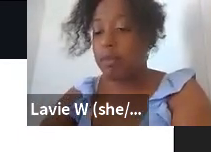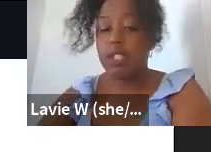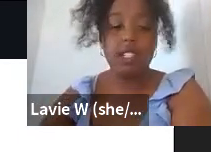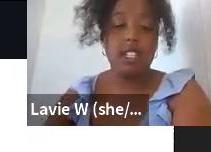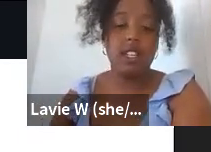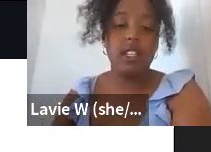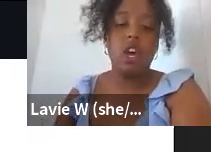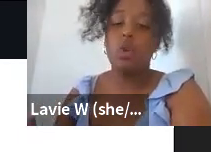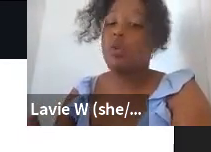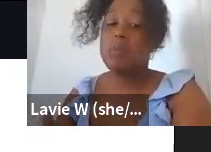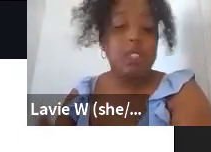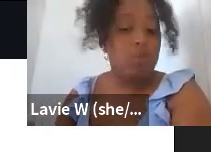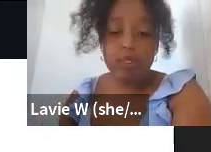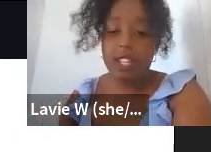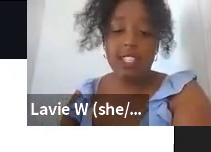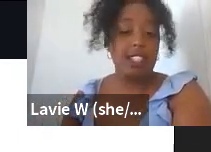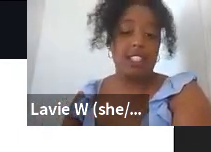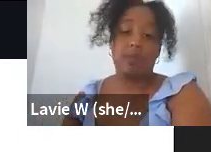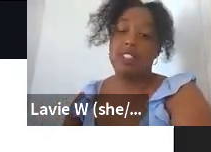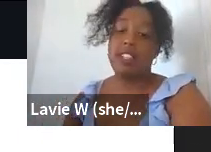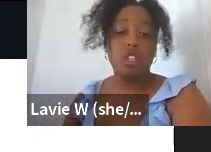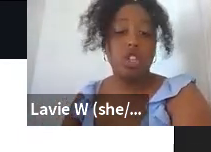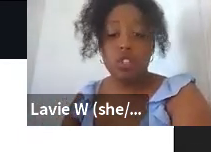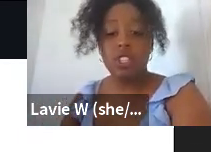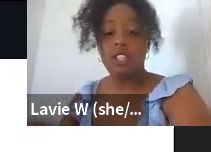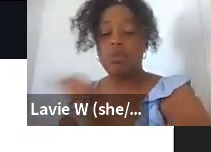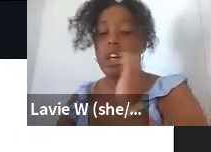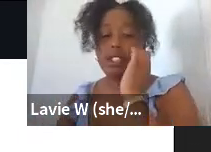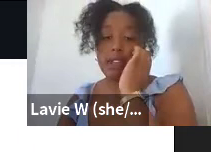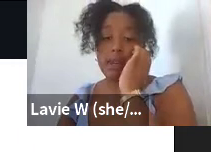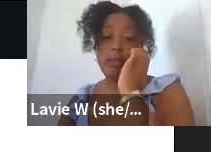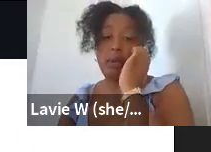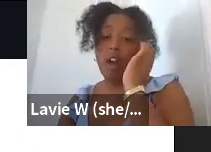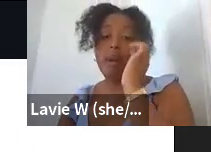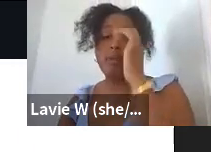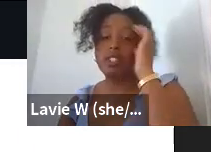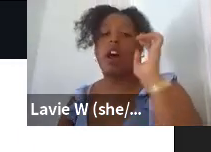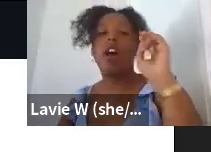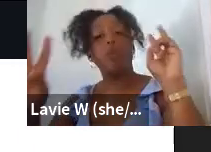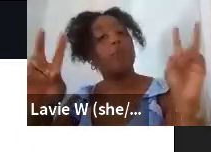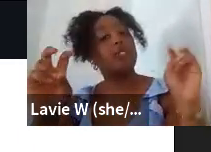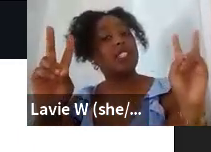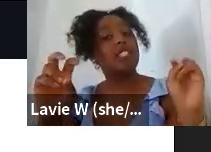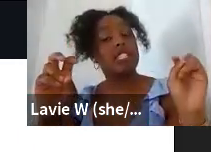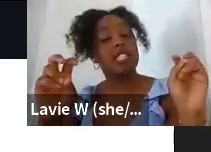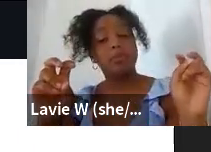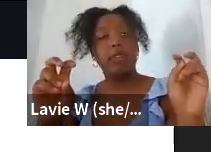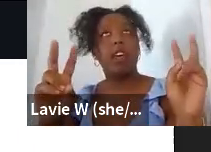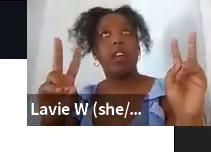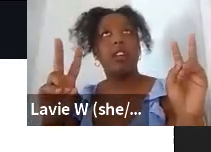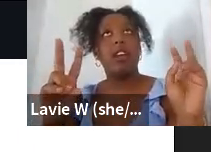is represented, who is misrepresented in this space. That's a huge thing as well. Sometimes people